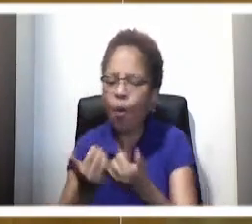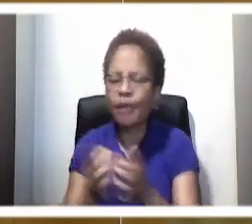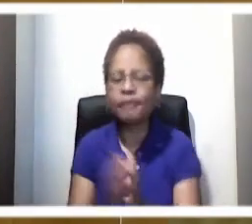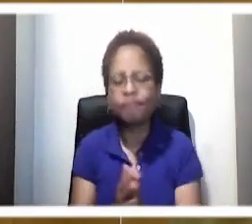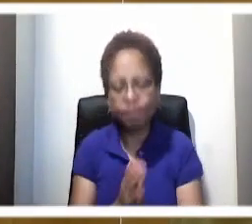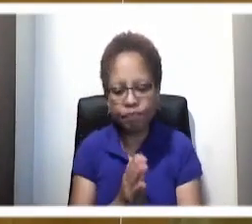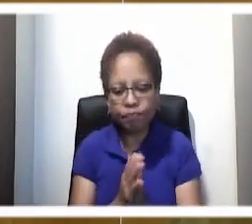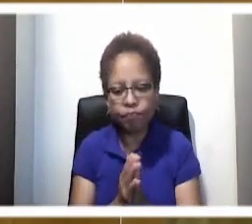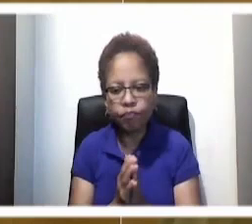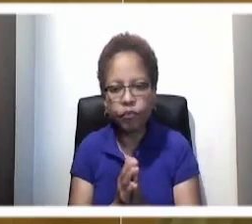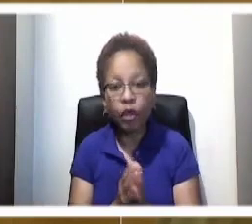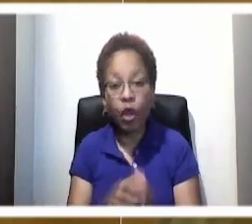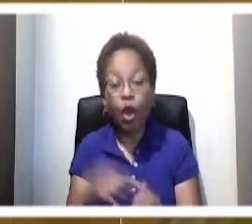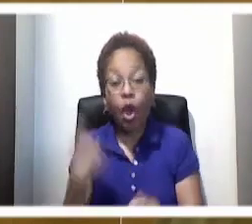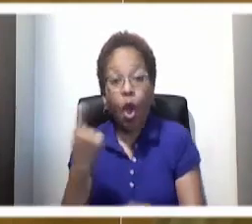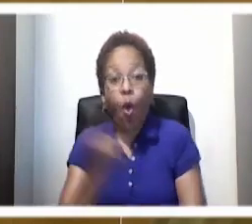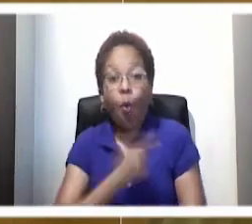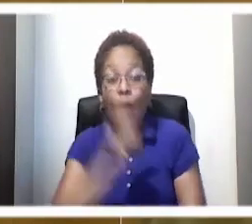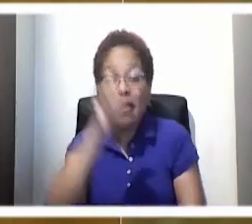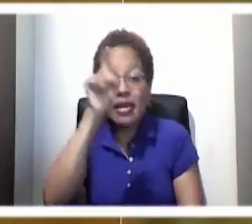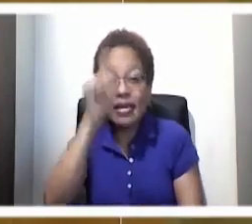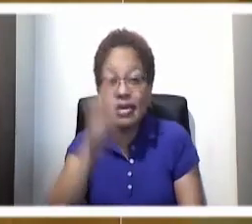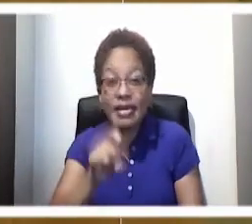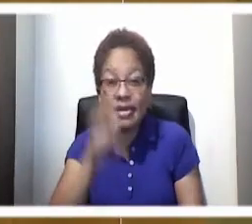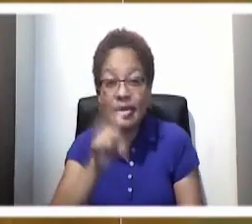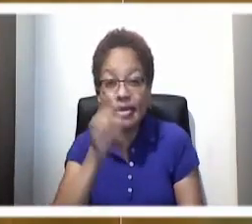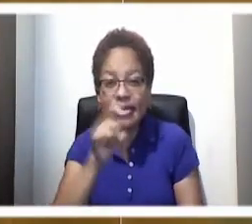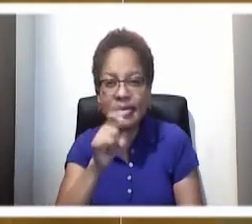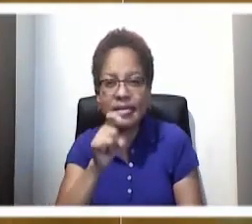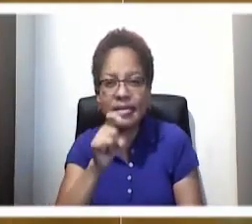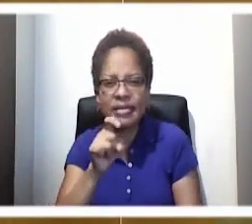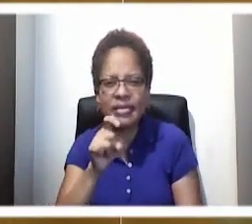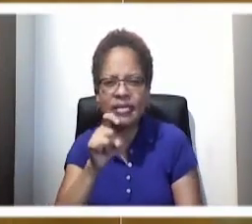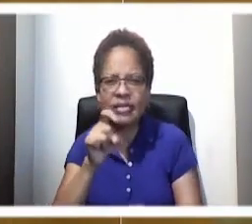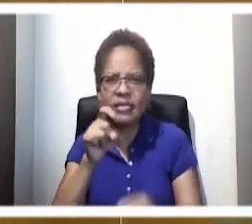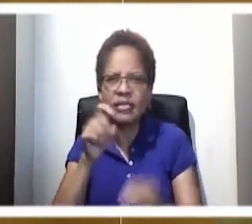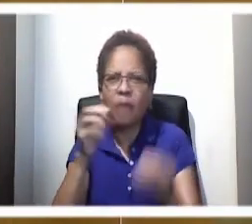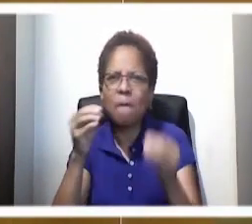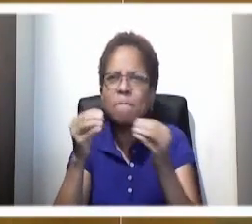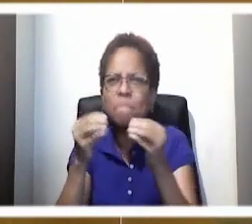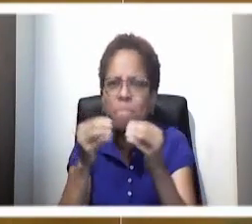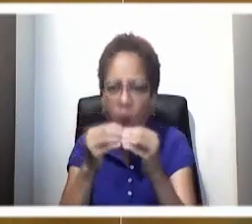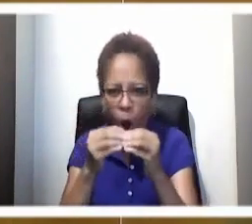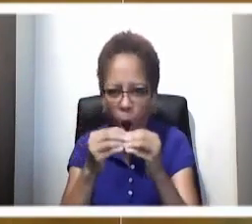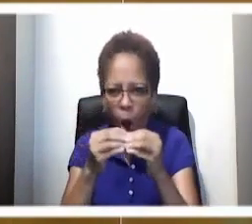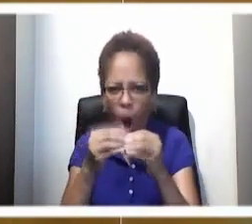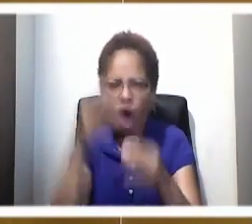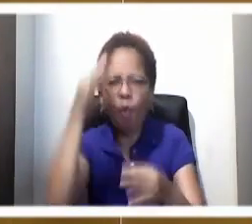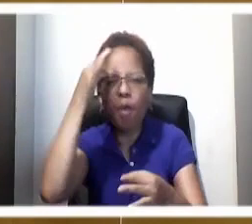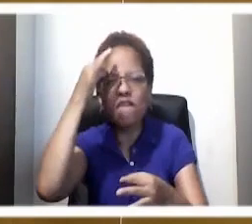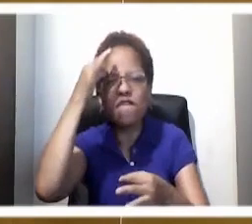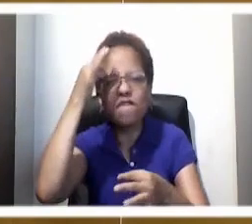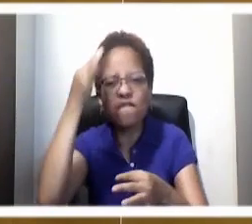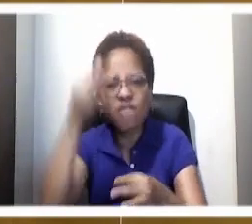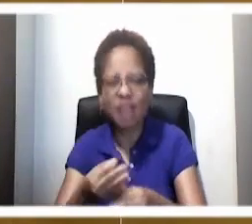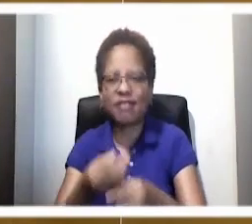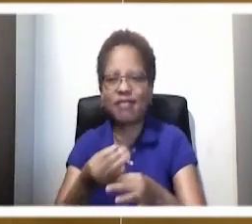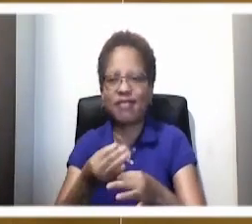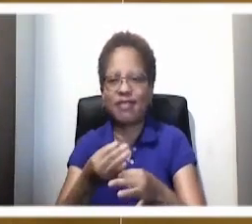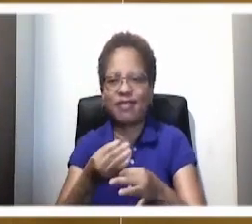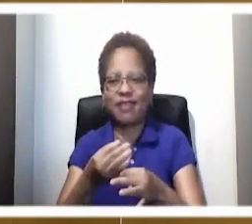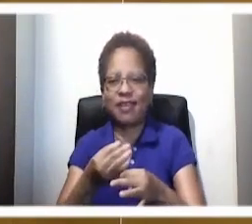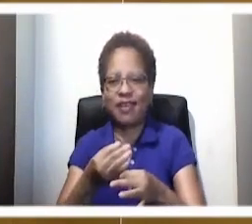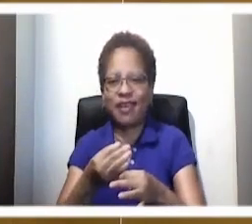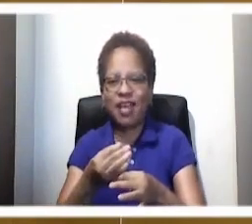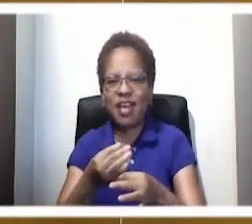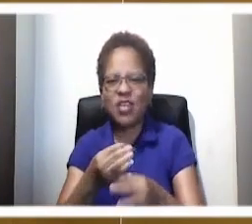As simple as that. Or as Paul puts it in another way, we need to fan into